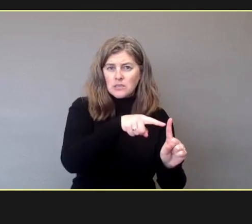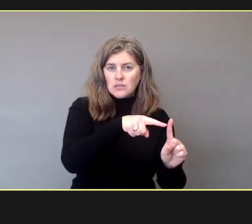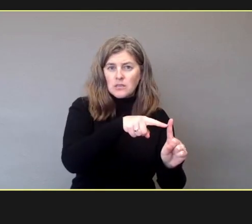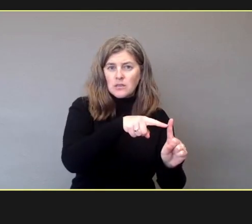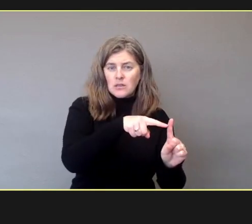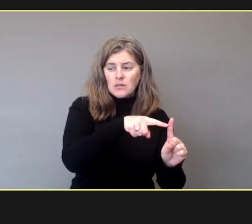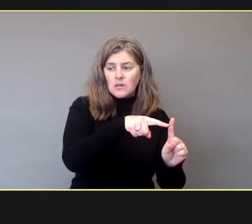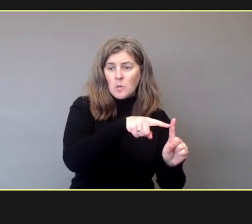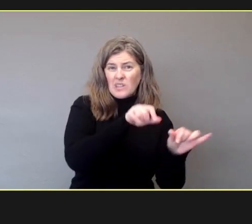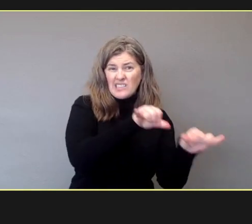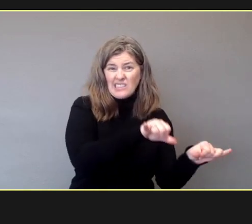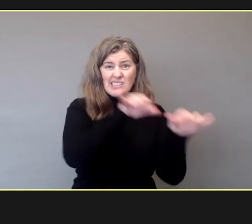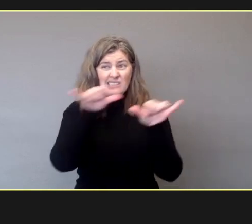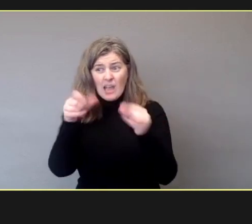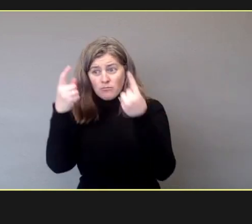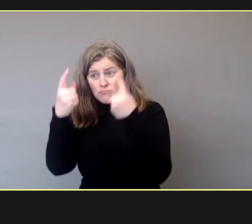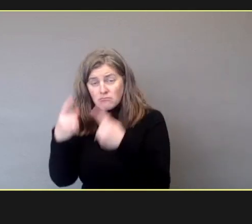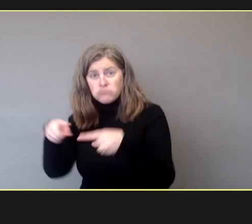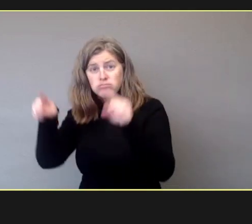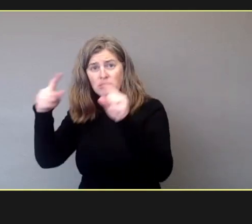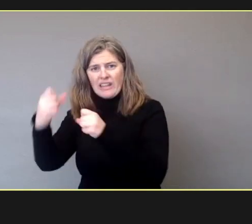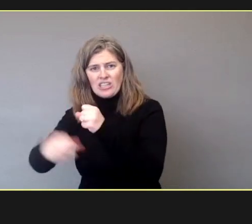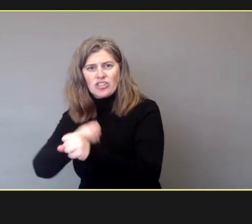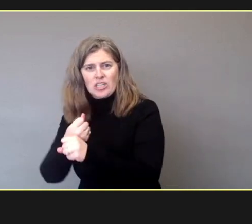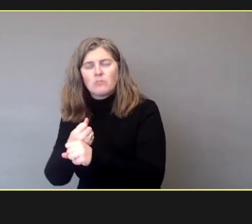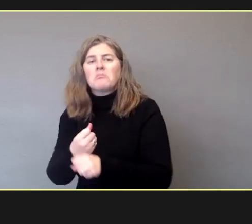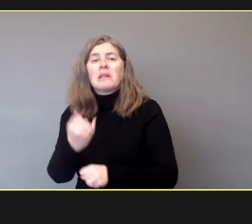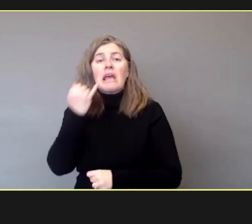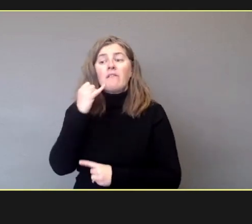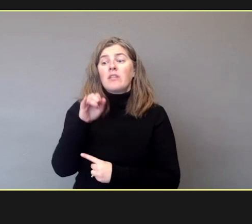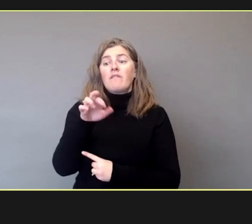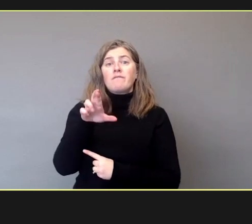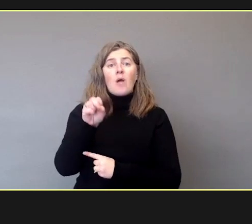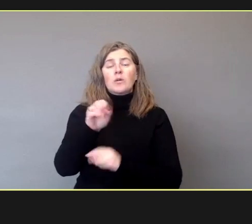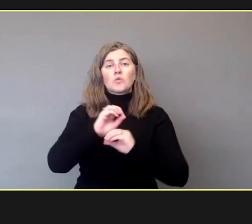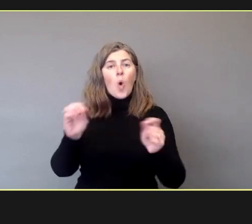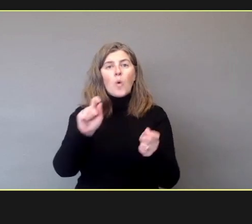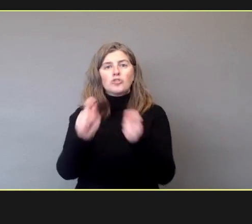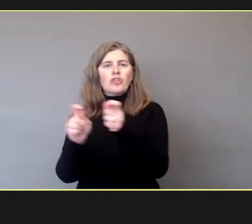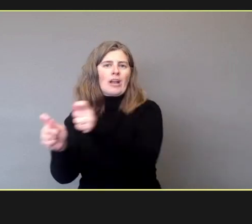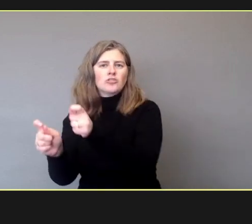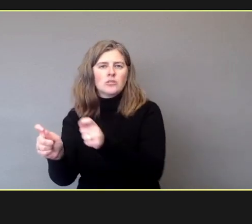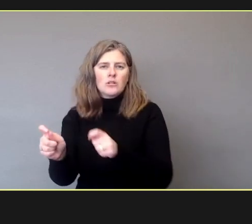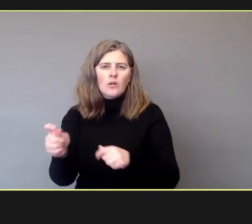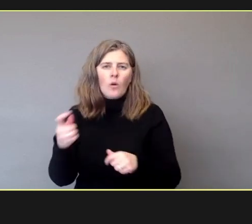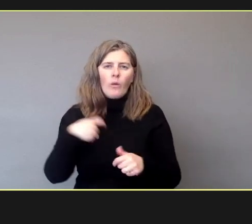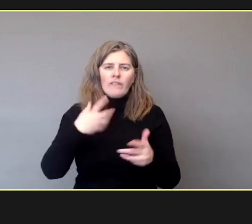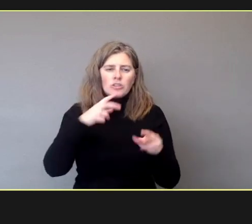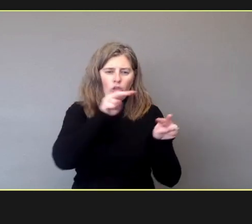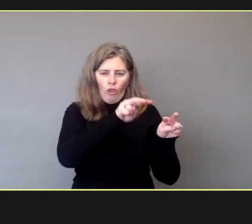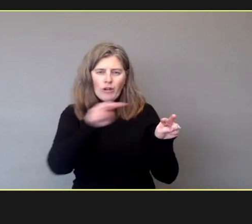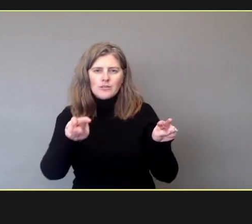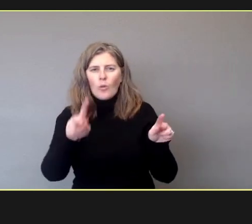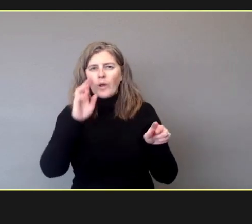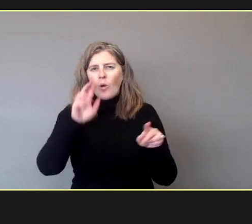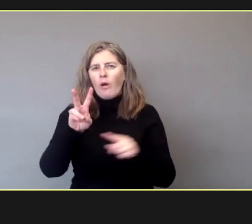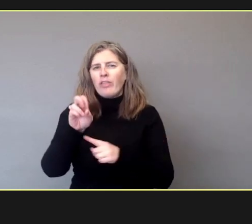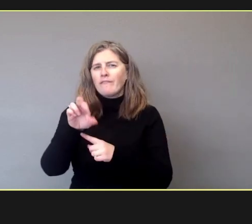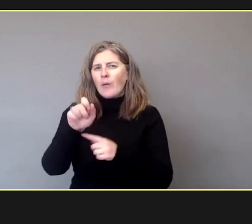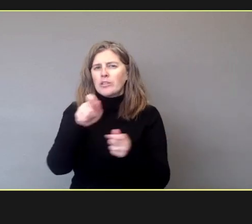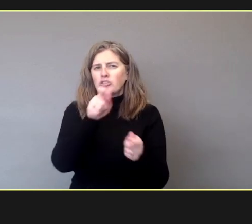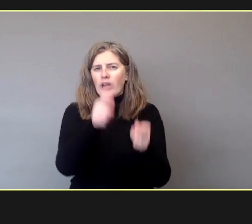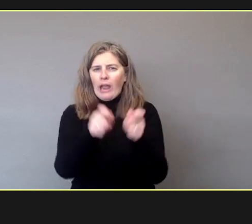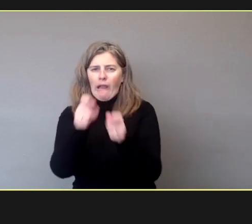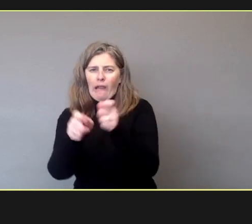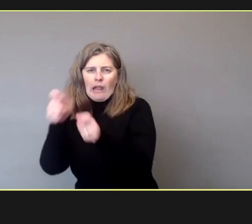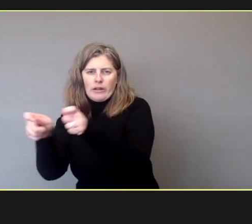equally effective this year unless the virus doesn't change at all. And we've been over the case curve a couple times today, and clearly the virus is changing